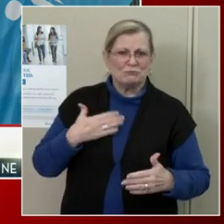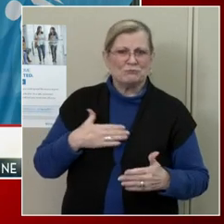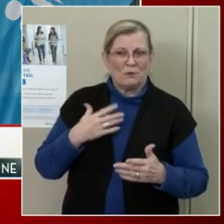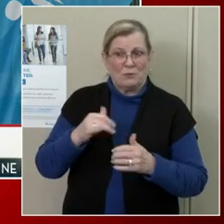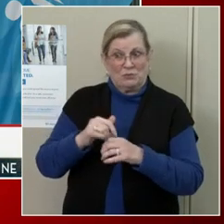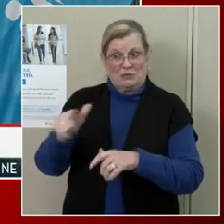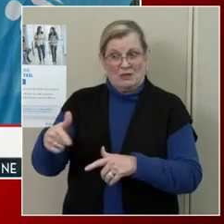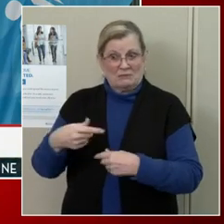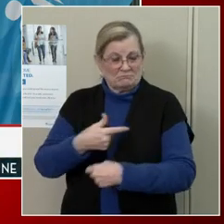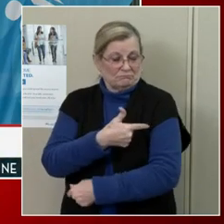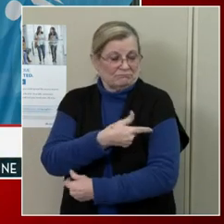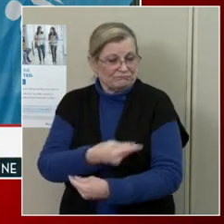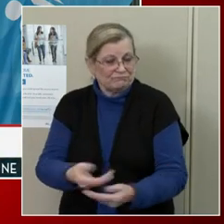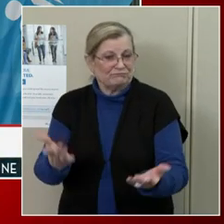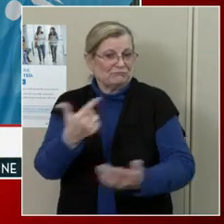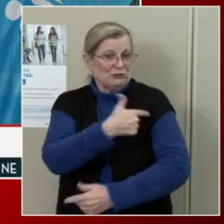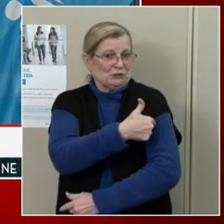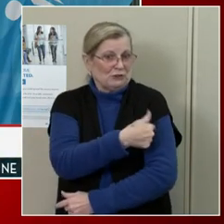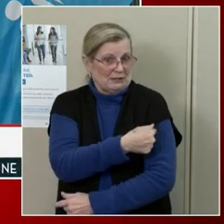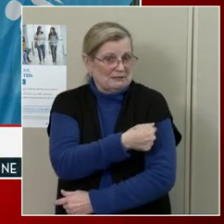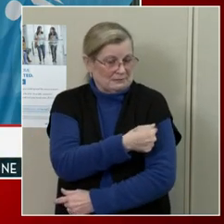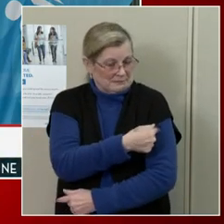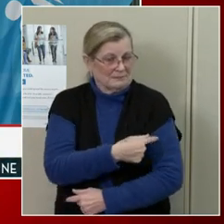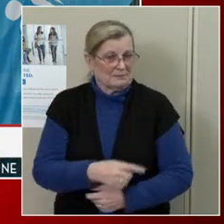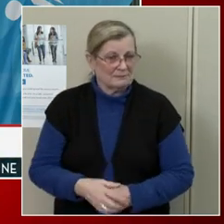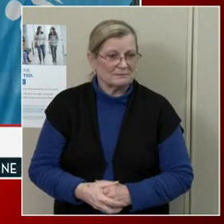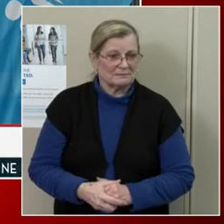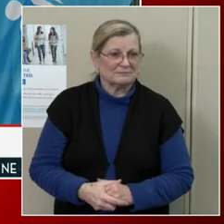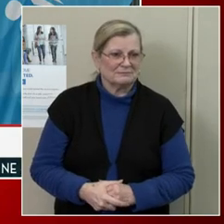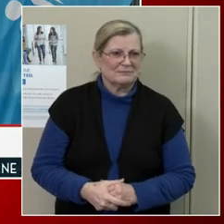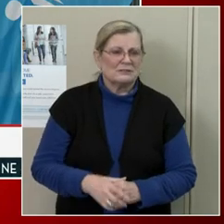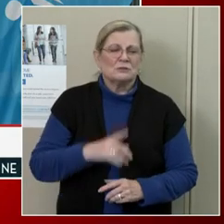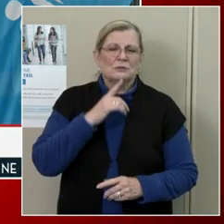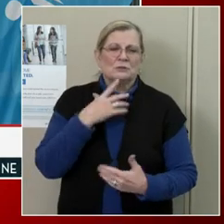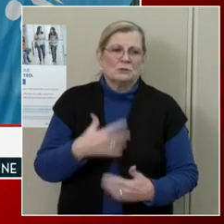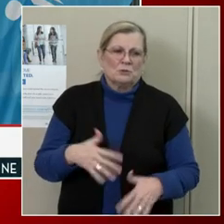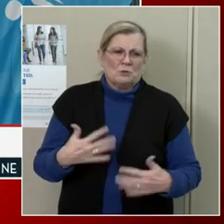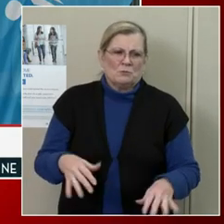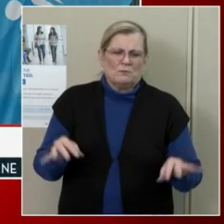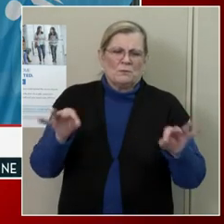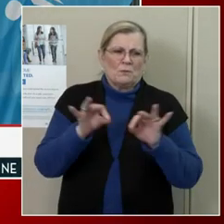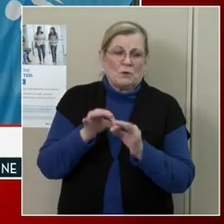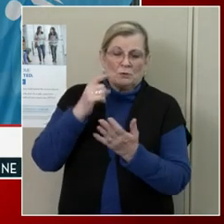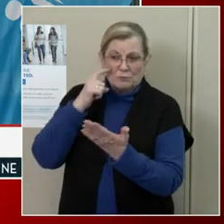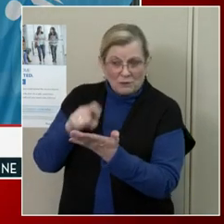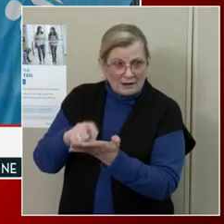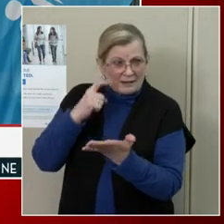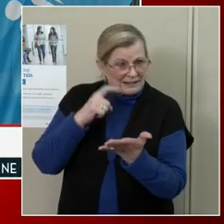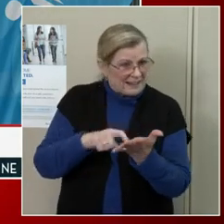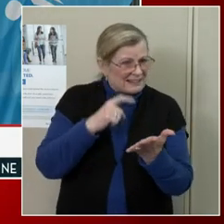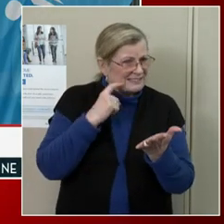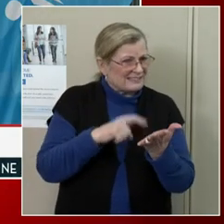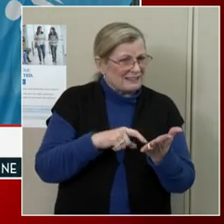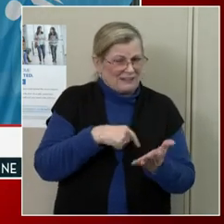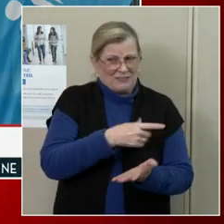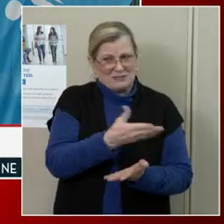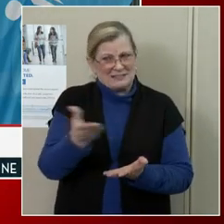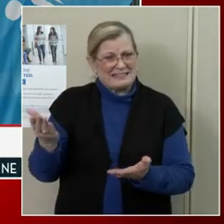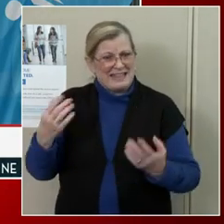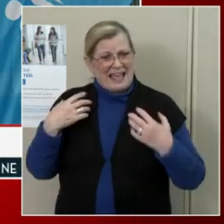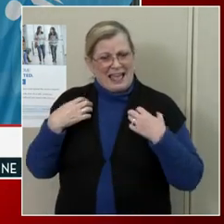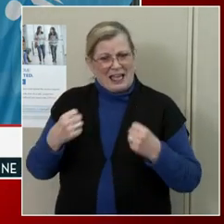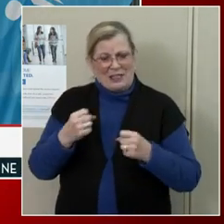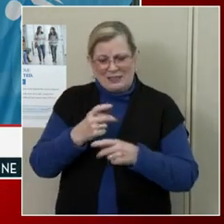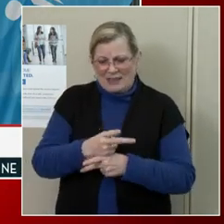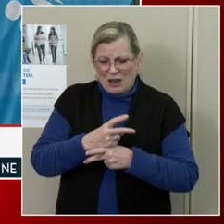to also, and very importantly, recognize the sacrifices of our healthcare workers, of our